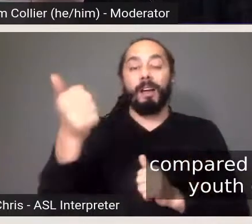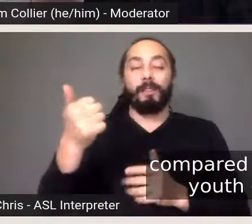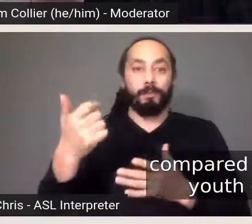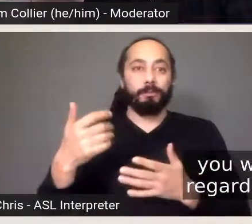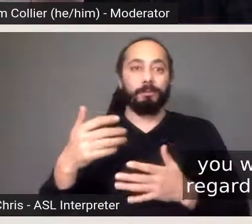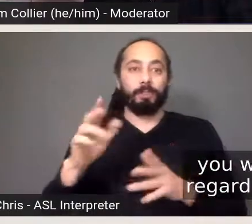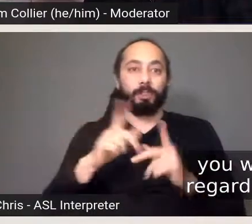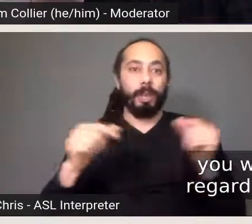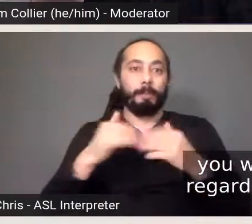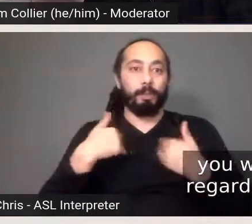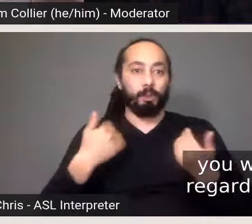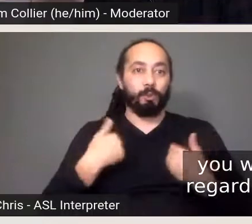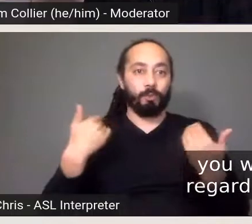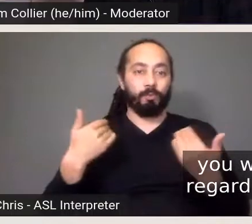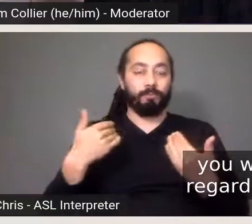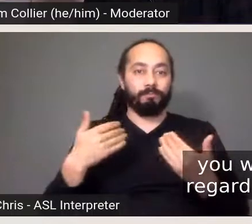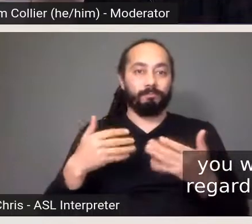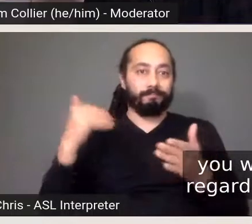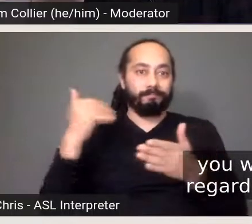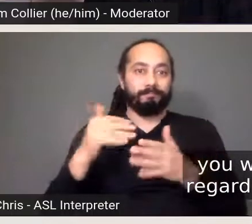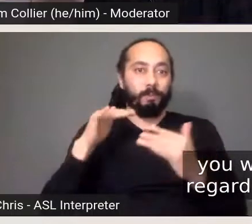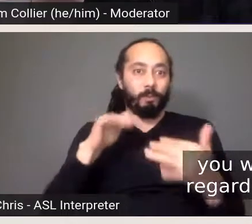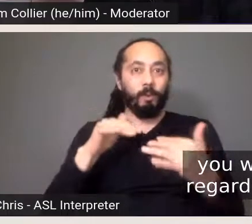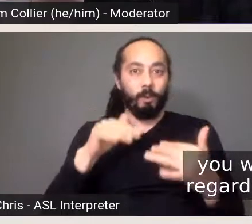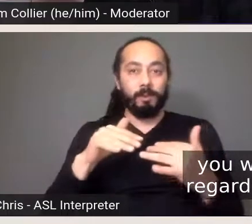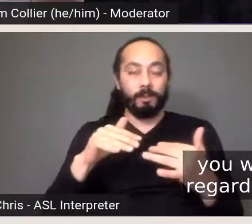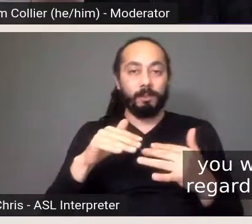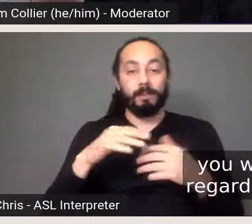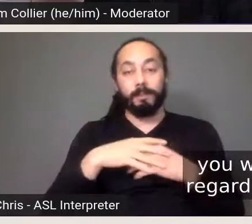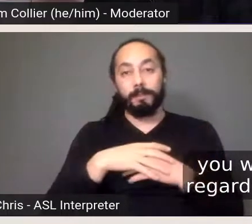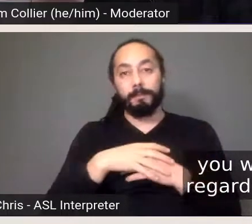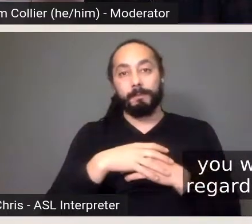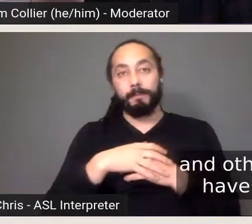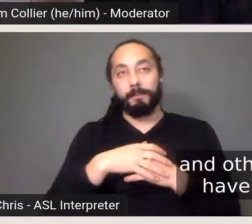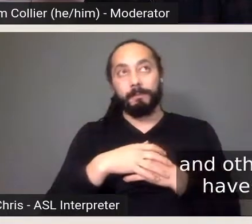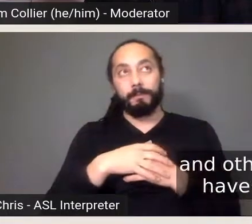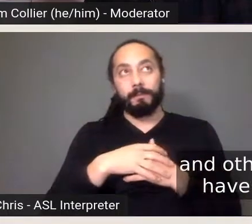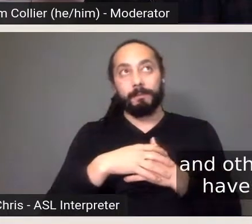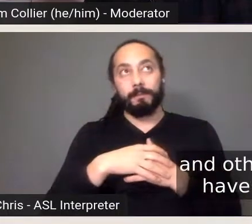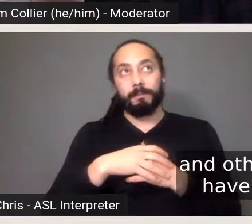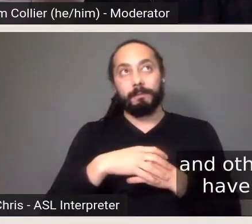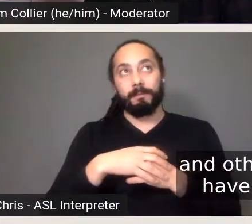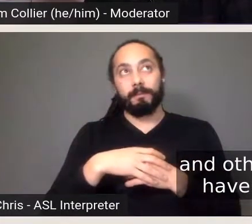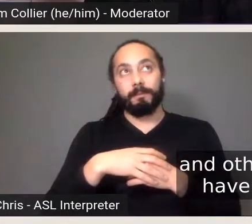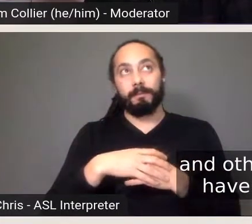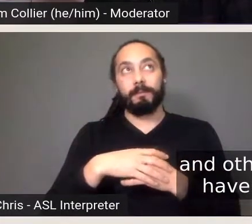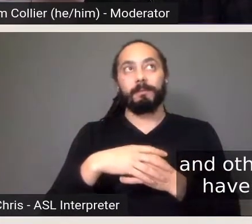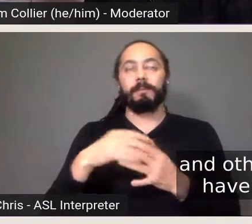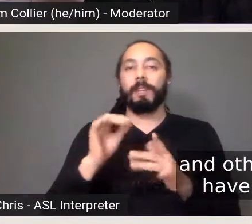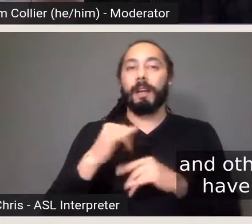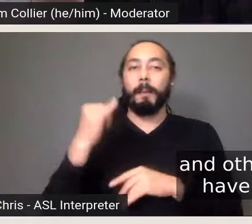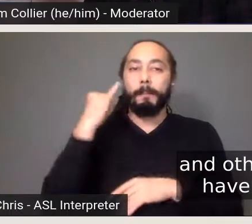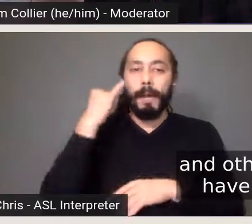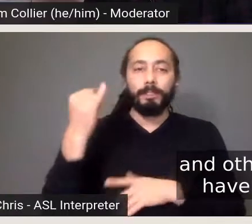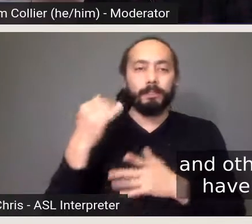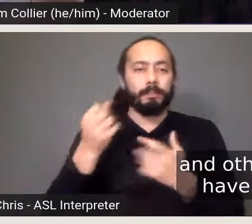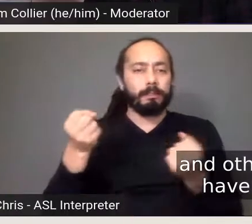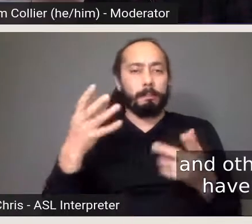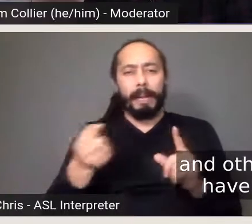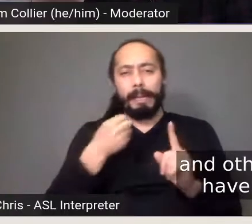era, you would imagine that regardless of the rationing and other impacts that may